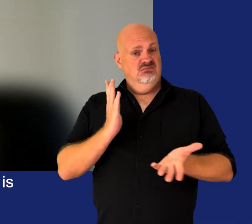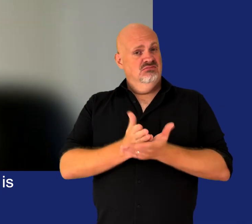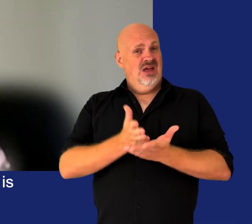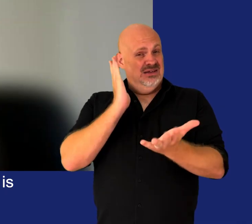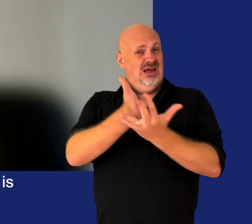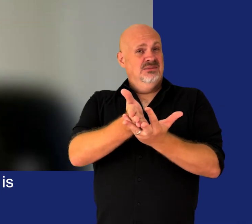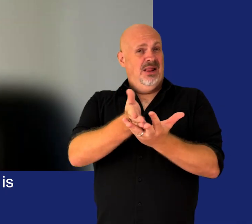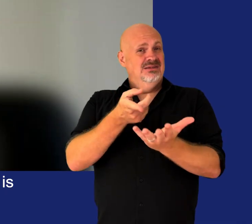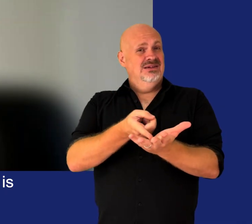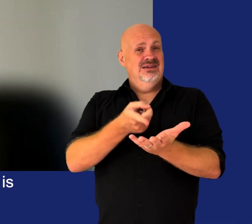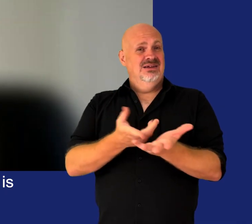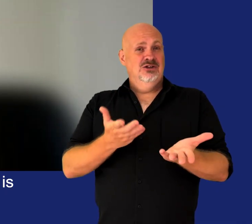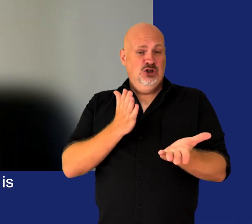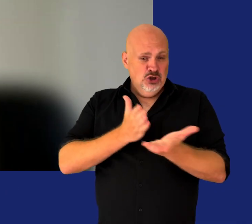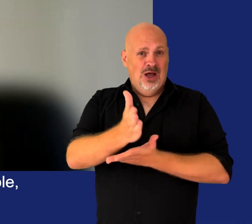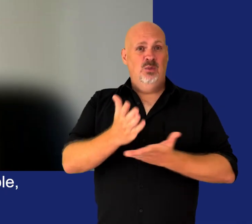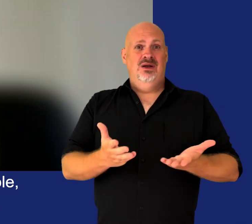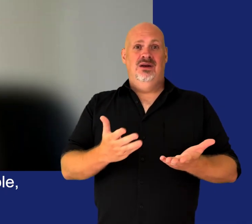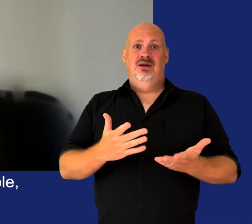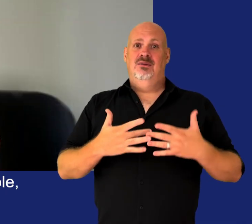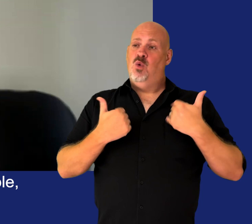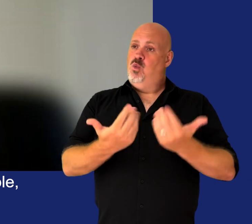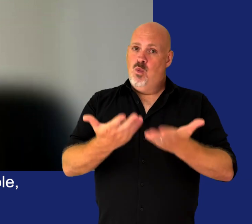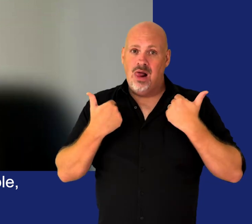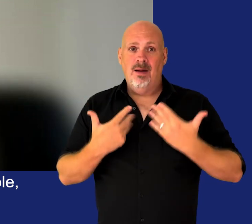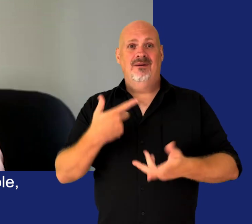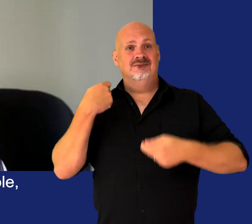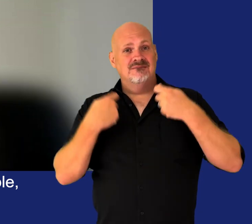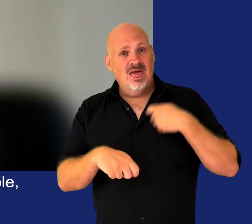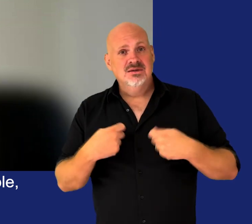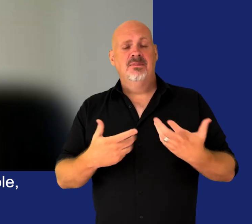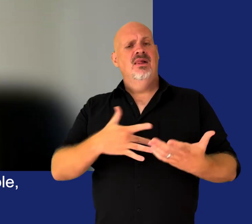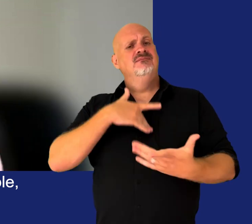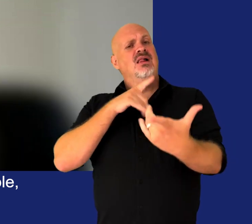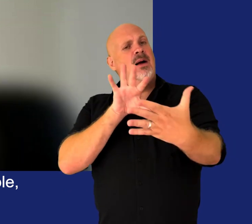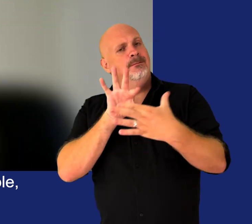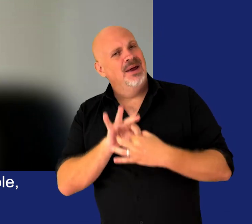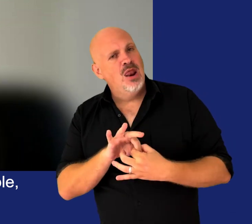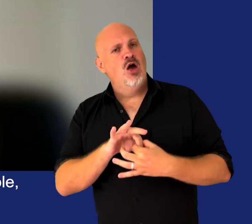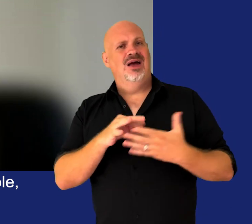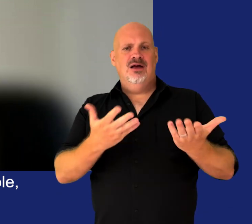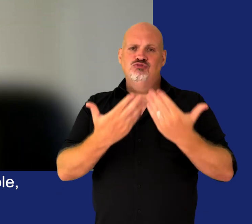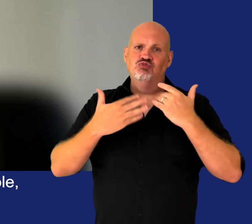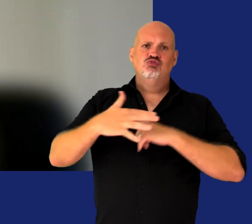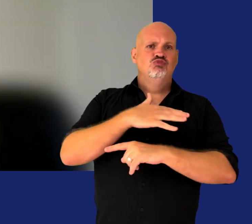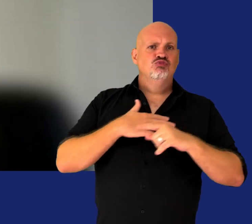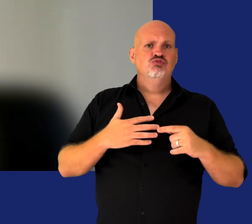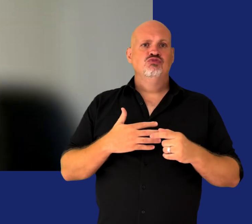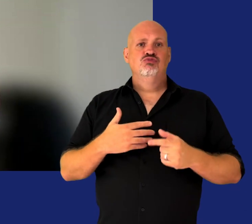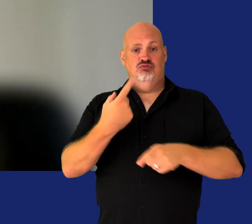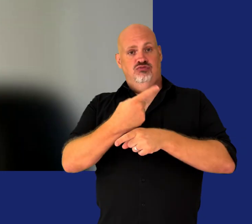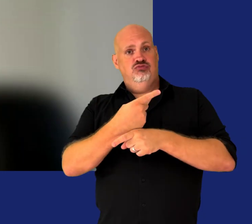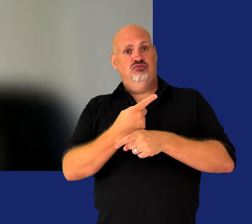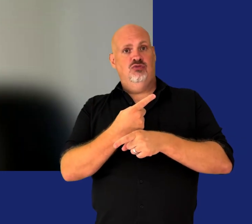just genuine accessibility. It's about being welcoming and flexible, creating that sense of belonging,